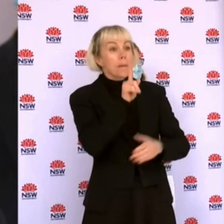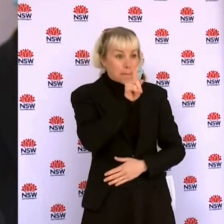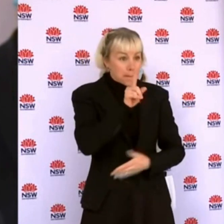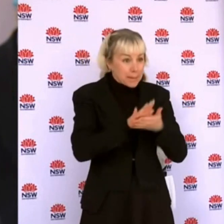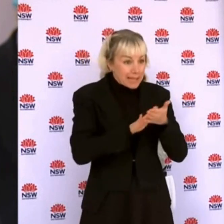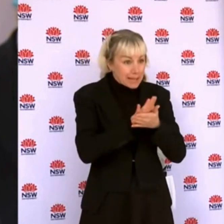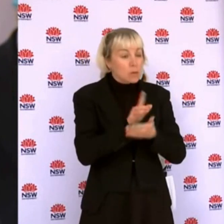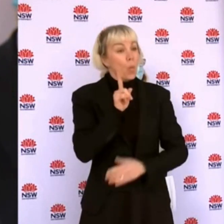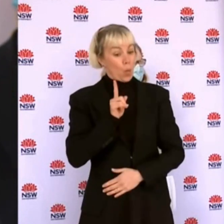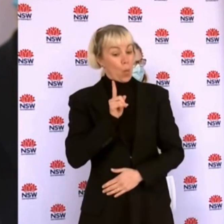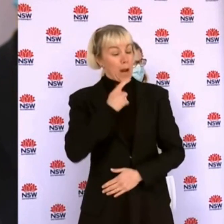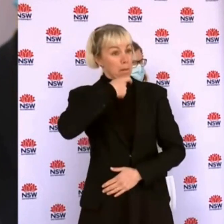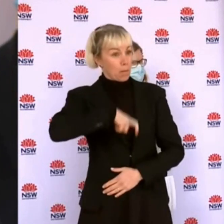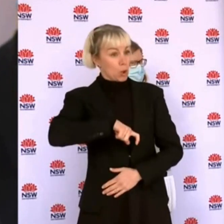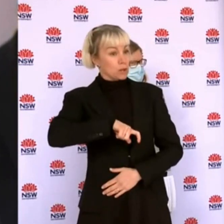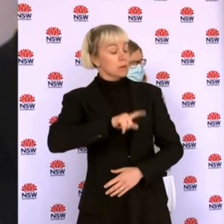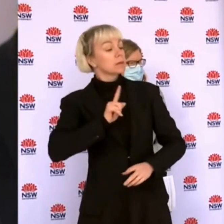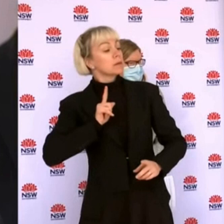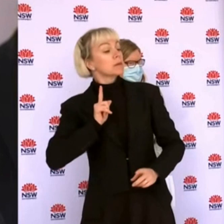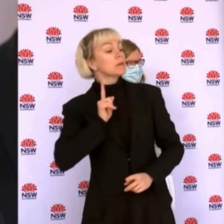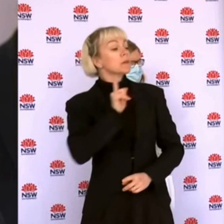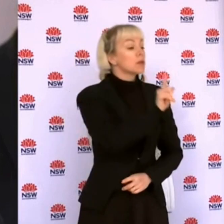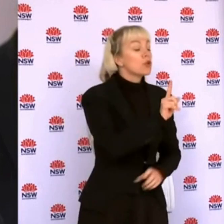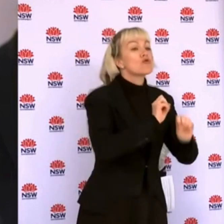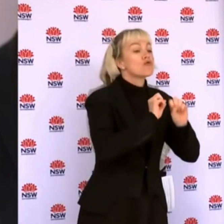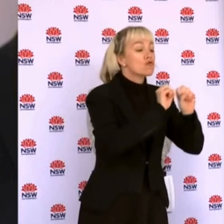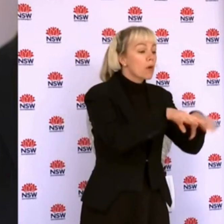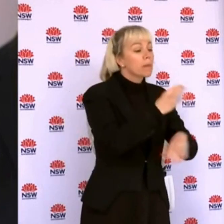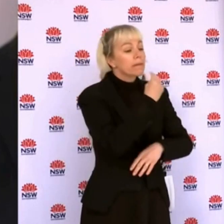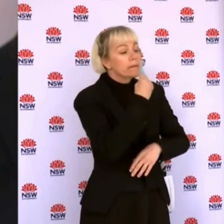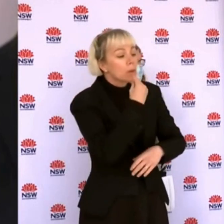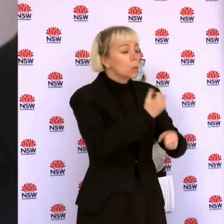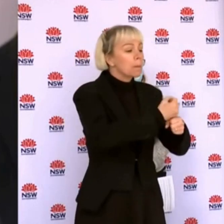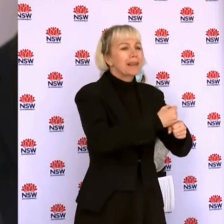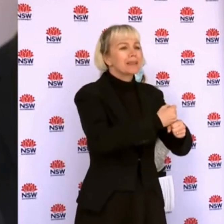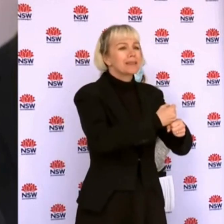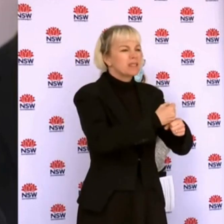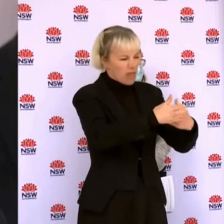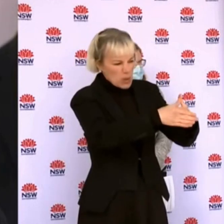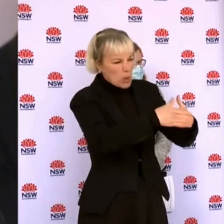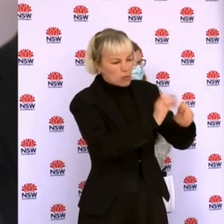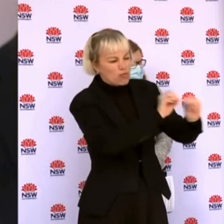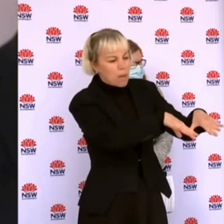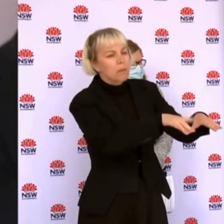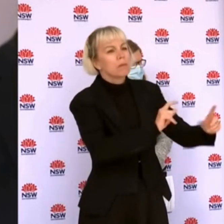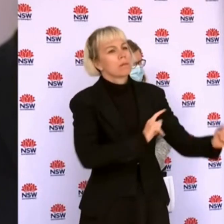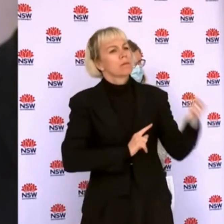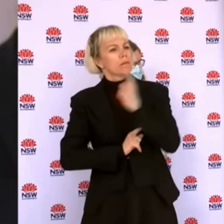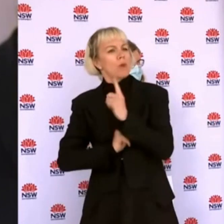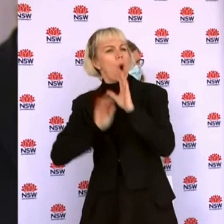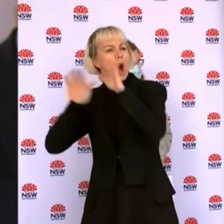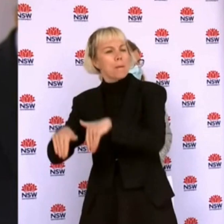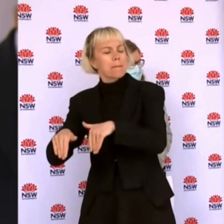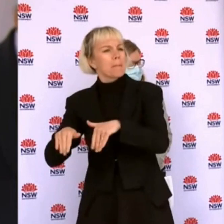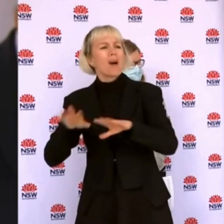visiting someone who might be isolated, dropping off goods or essential services or providing essential services. We're not talking about visiting